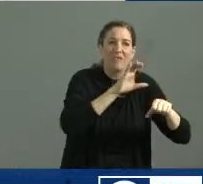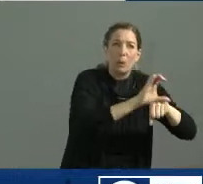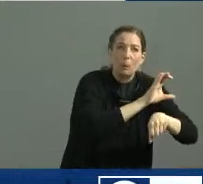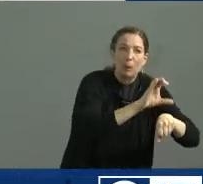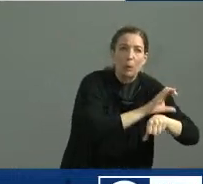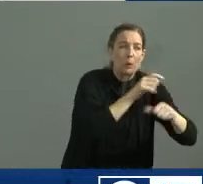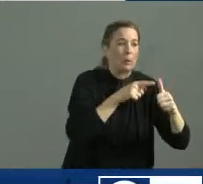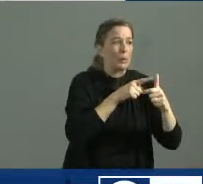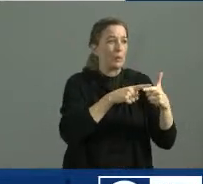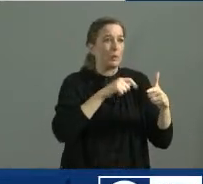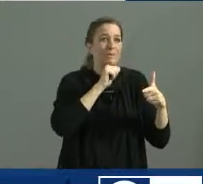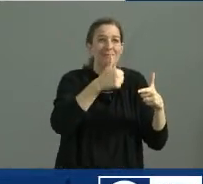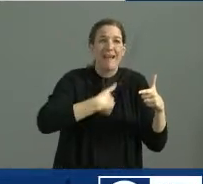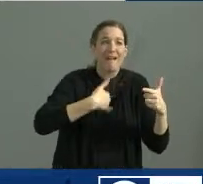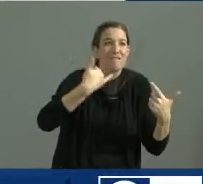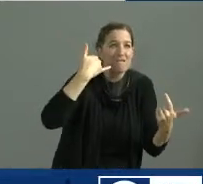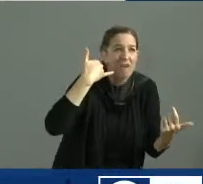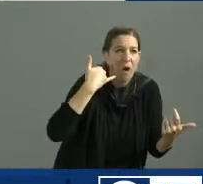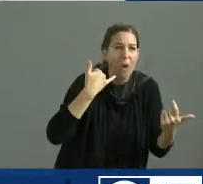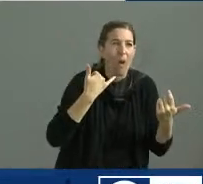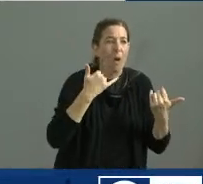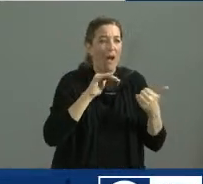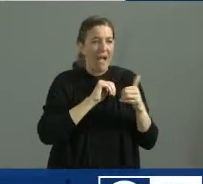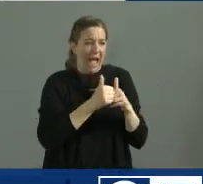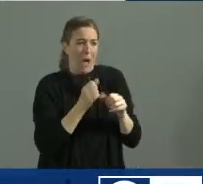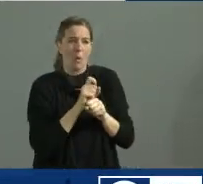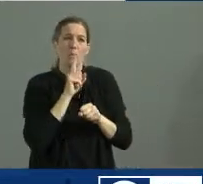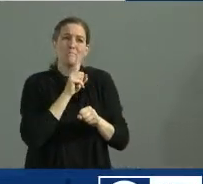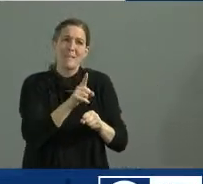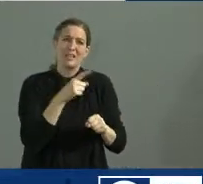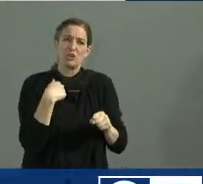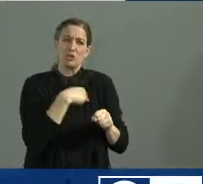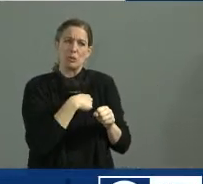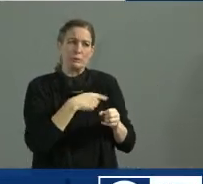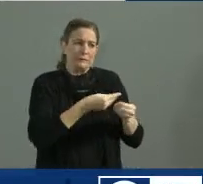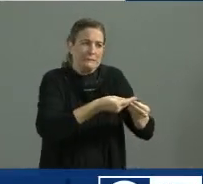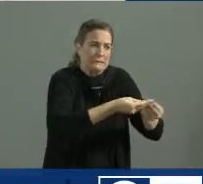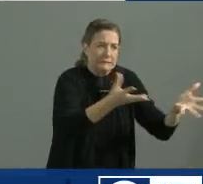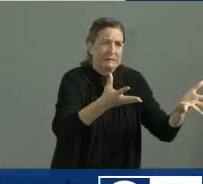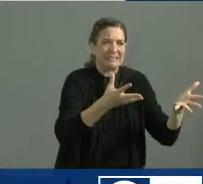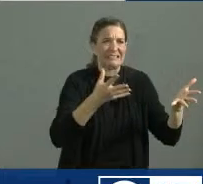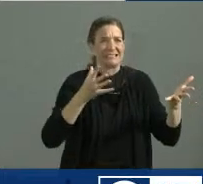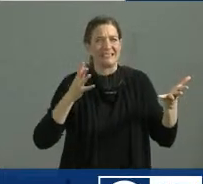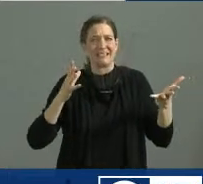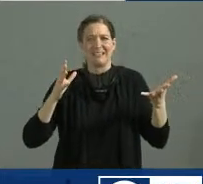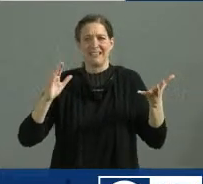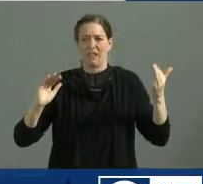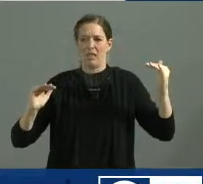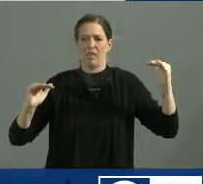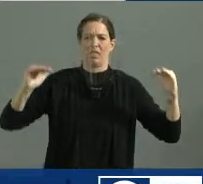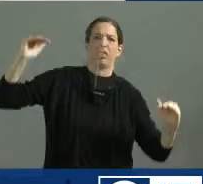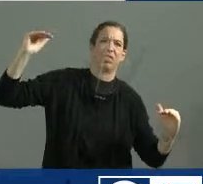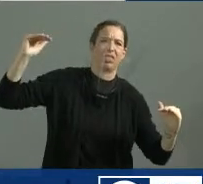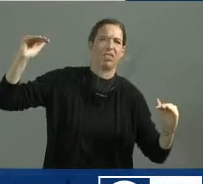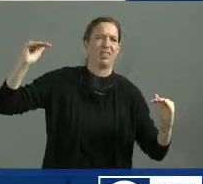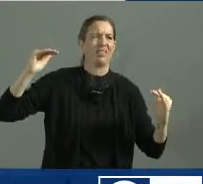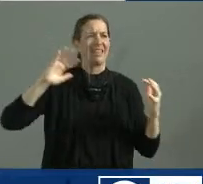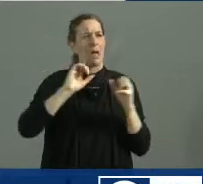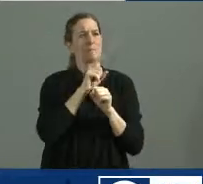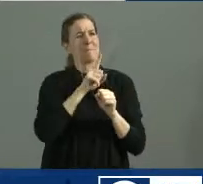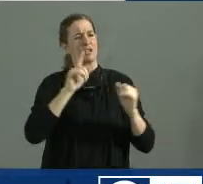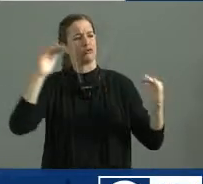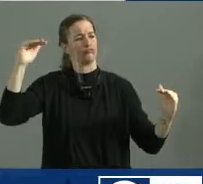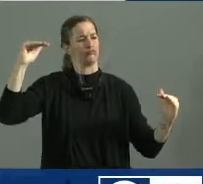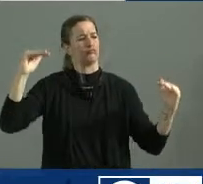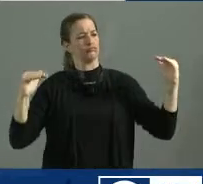telephone, right? Right. How do we tackle equity issues we have when it comes to the vaccine?